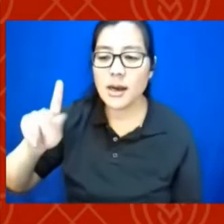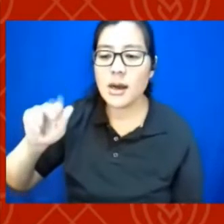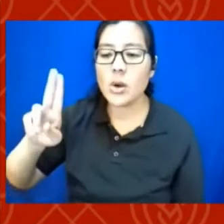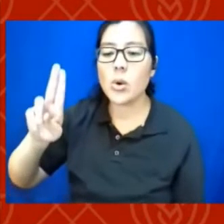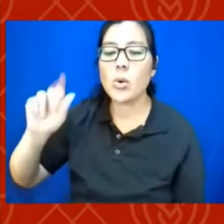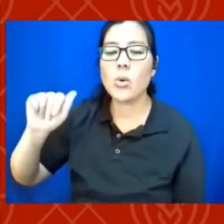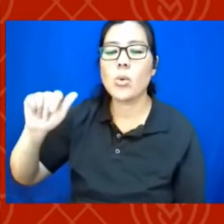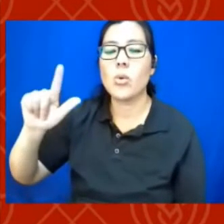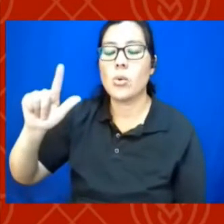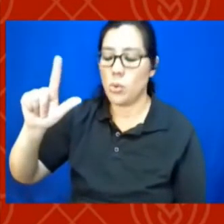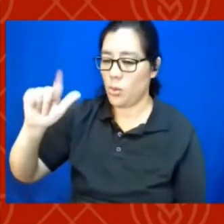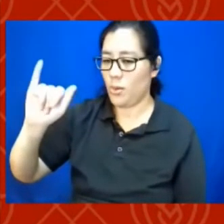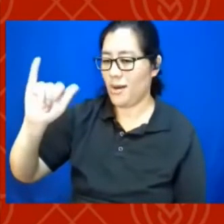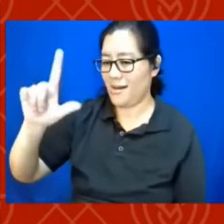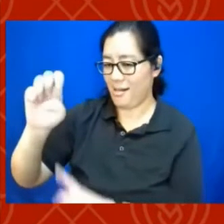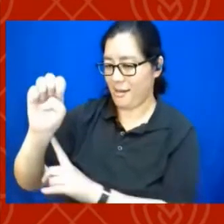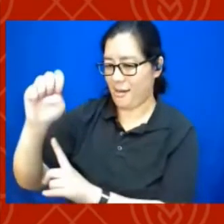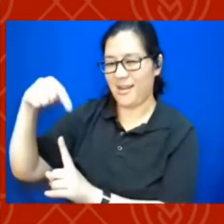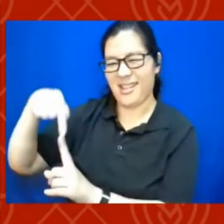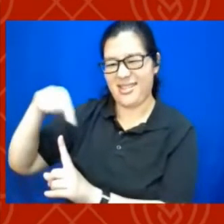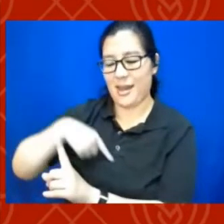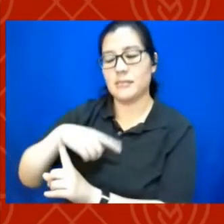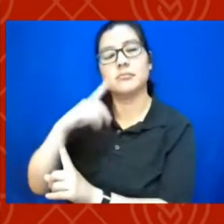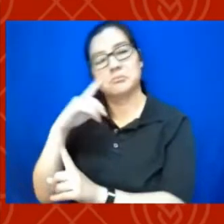Today I'll show you.